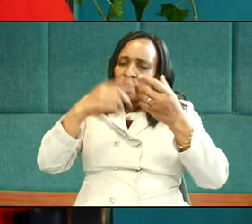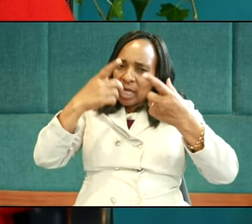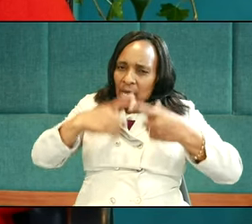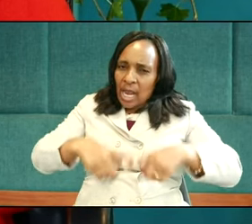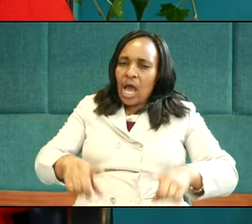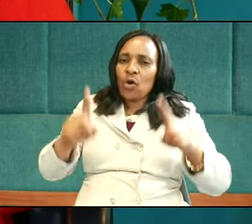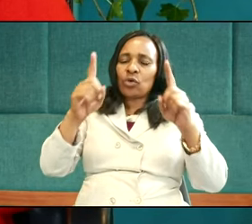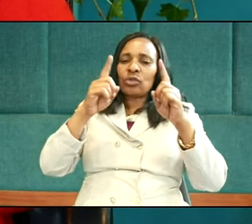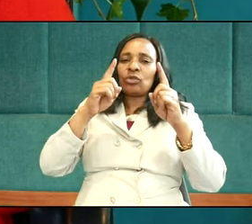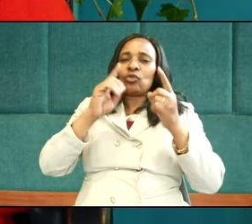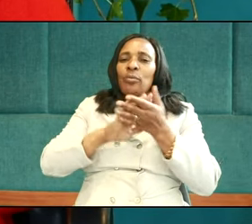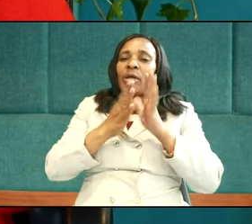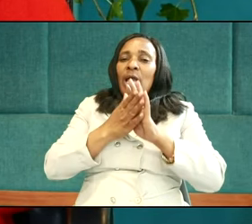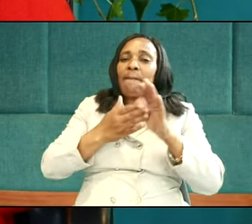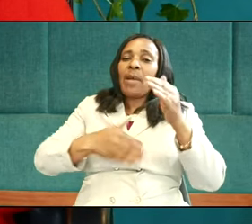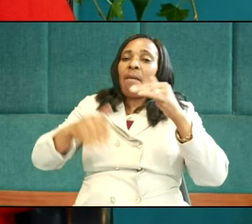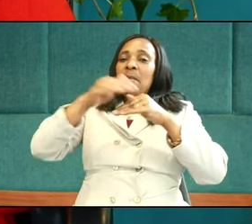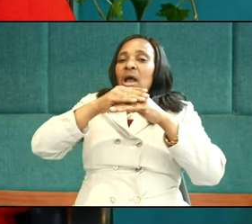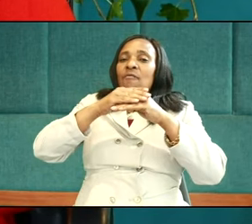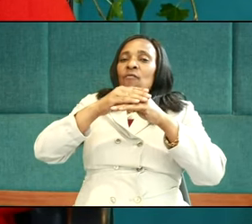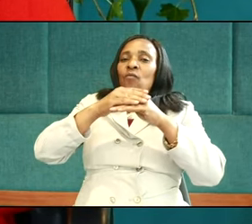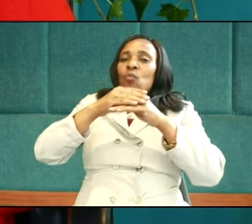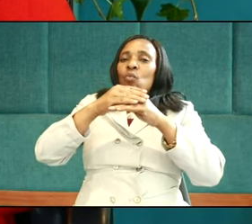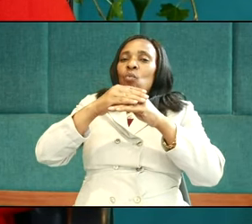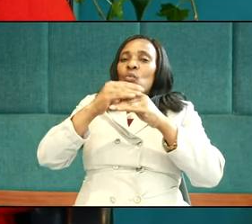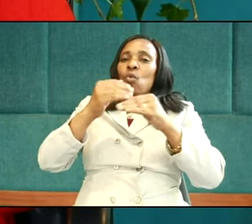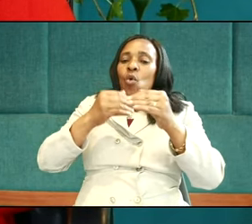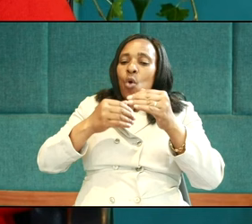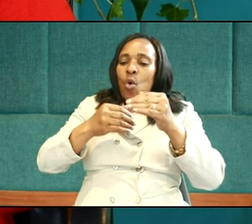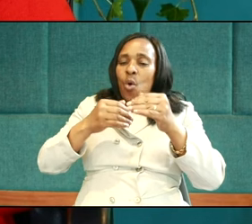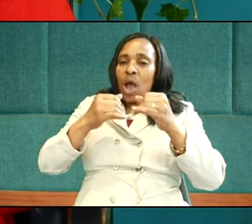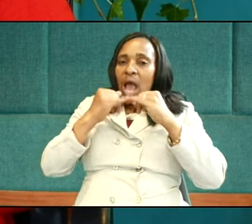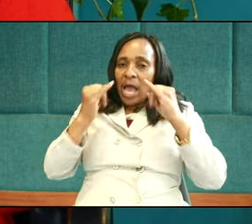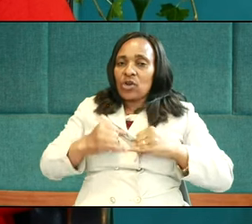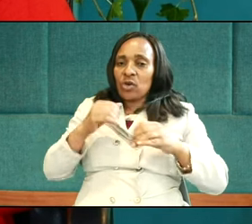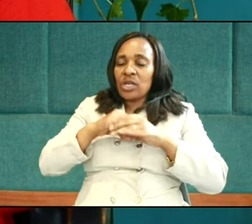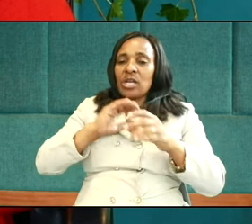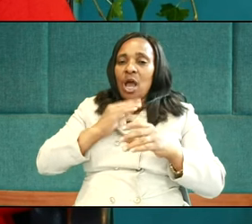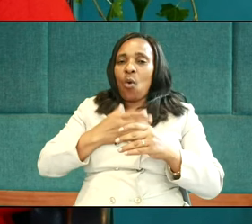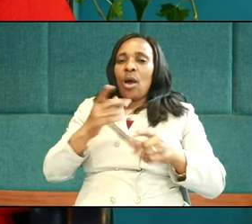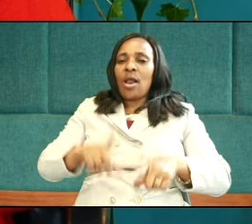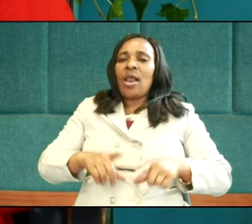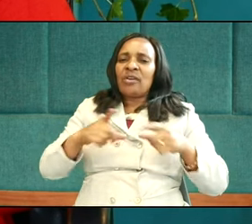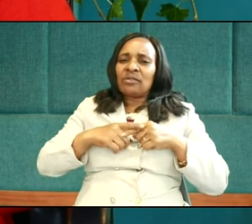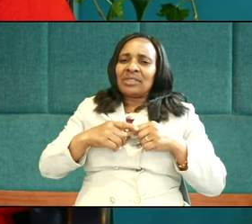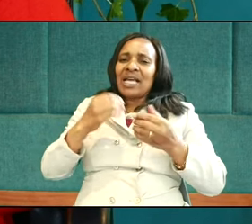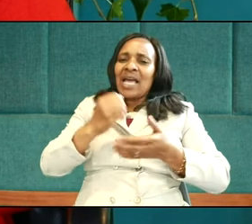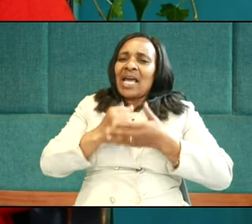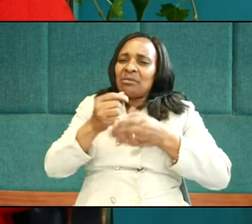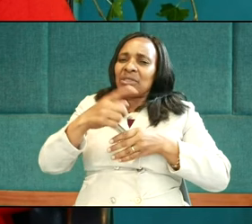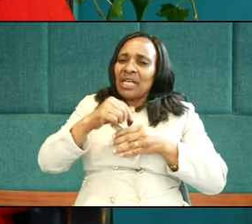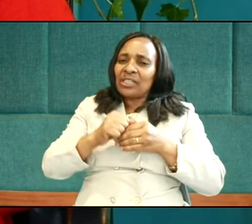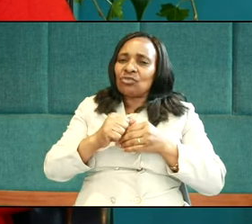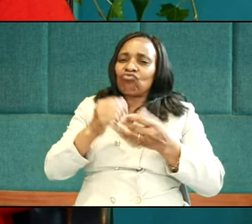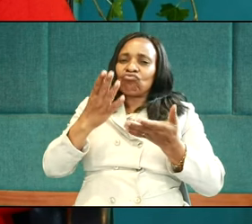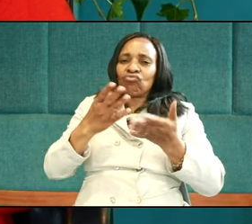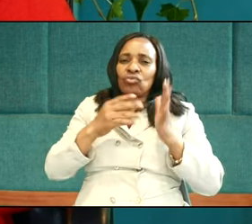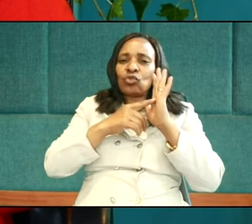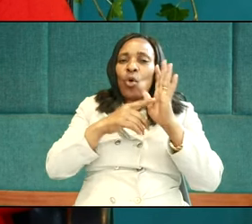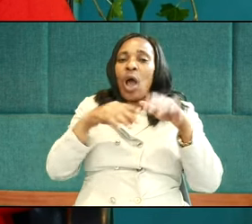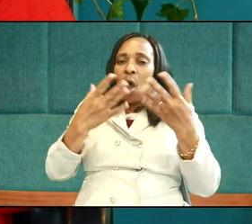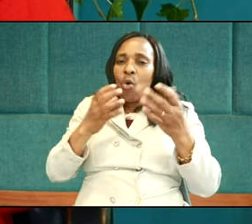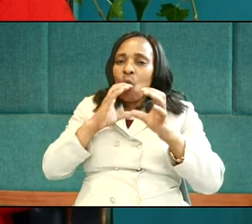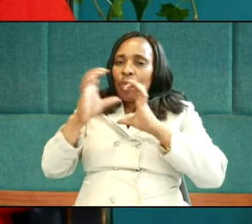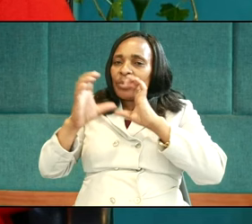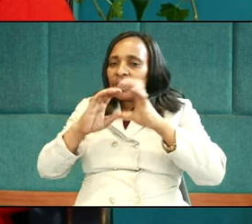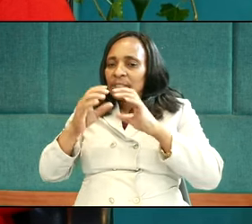be above God in our lives. And then, again, it also helps us to reflect on communication. How do we communicate